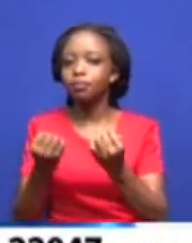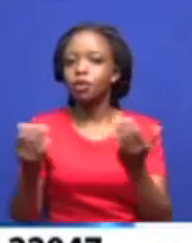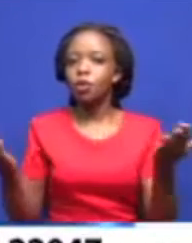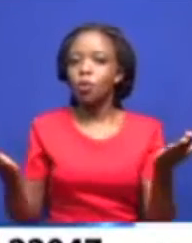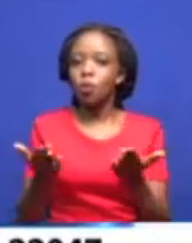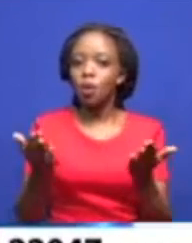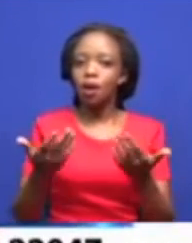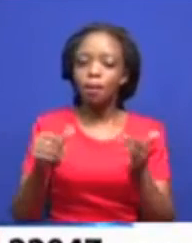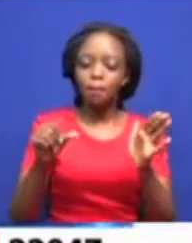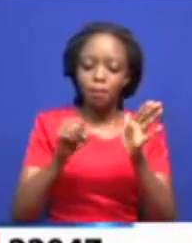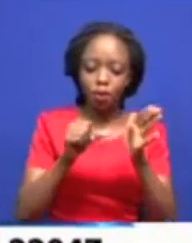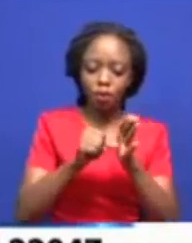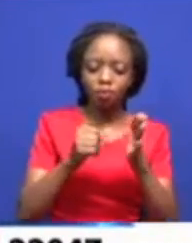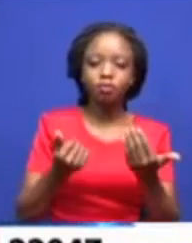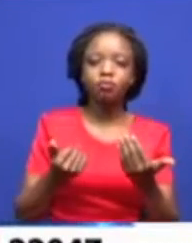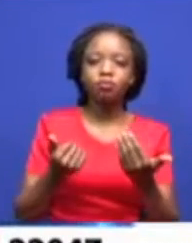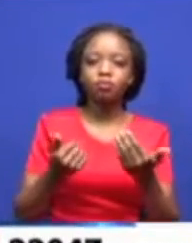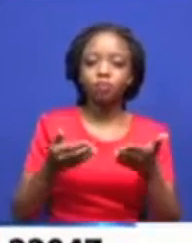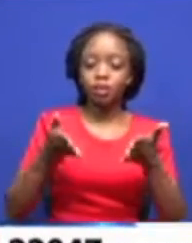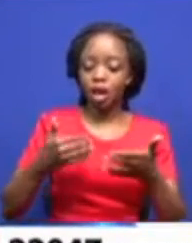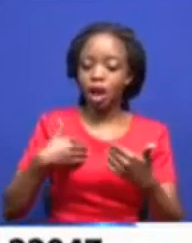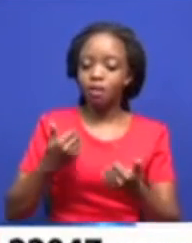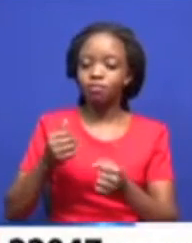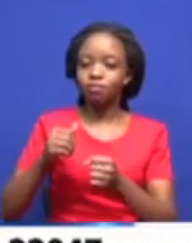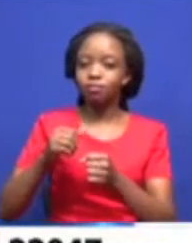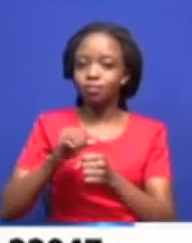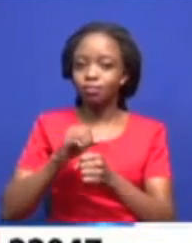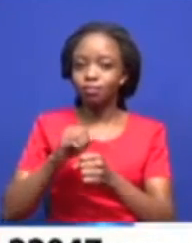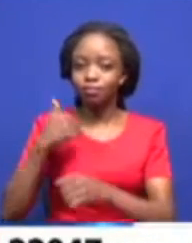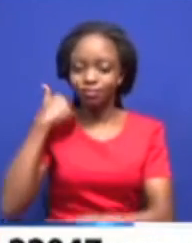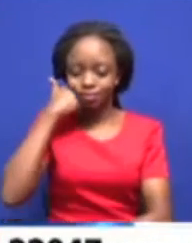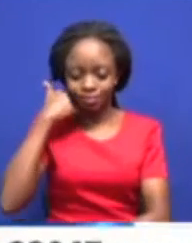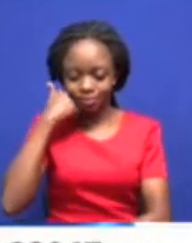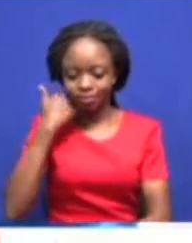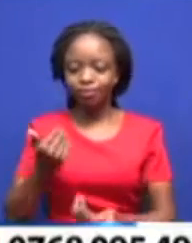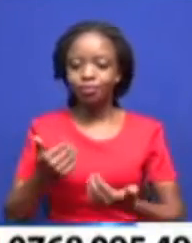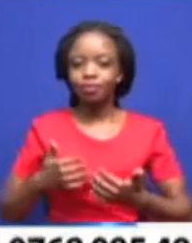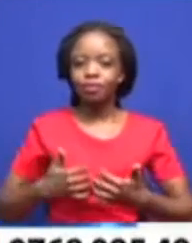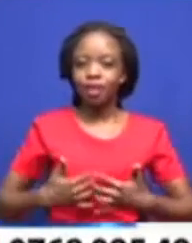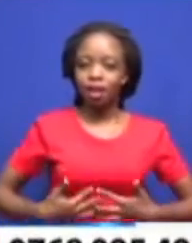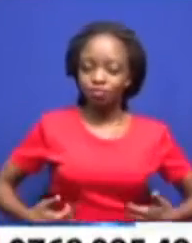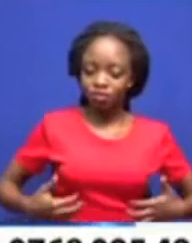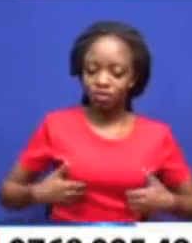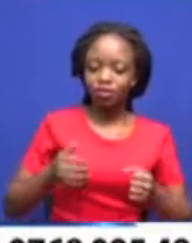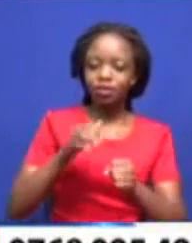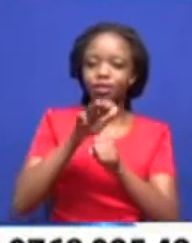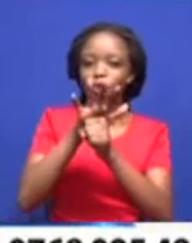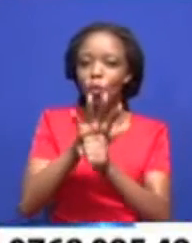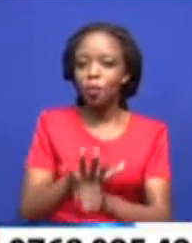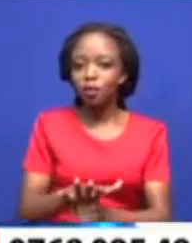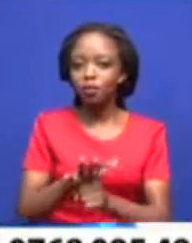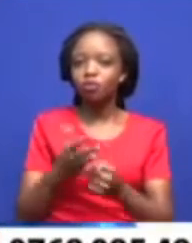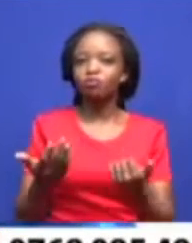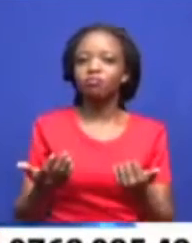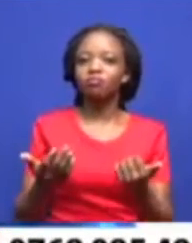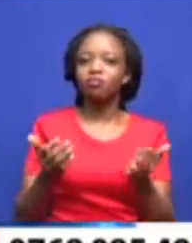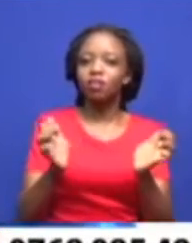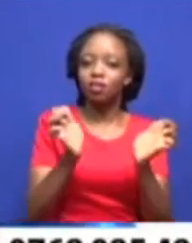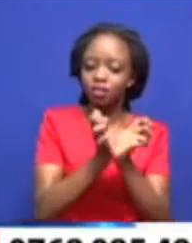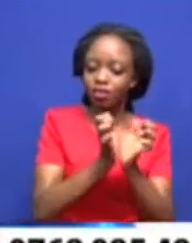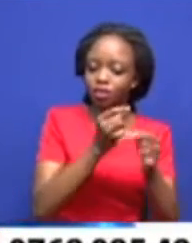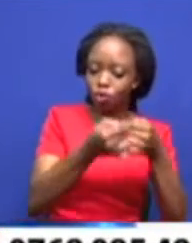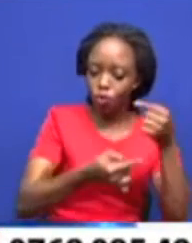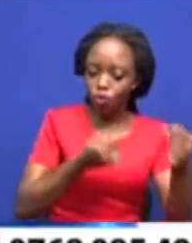biggest, we're facing two pandemics right now with the refugee crisis, with this racism and all those race issues going on